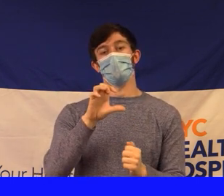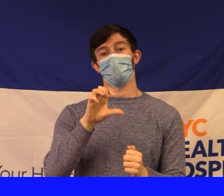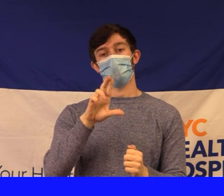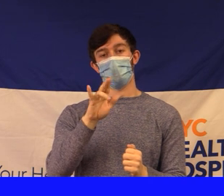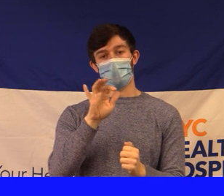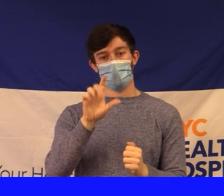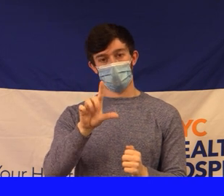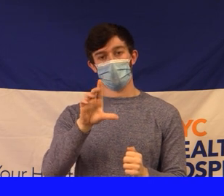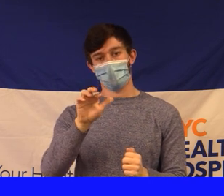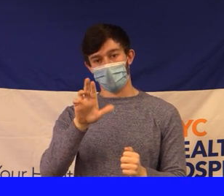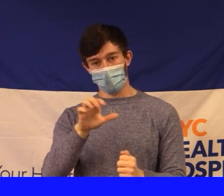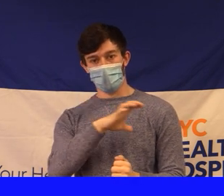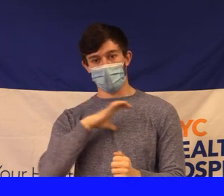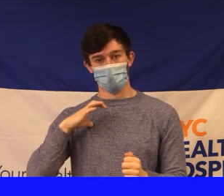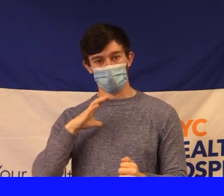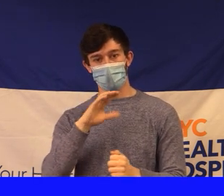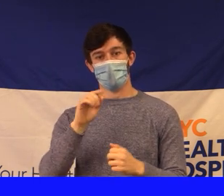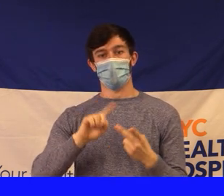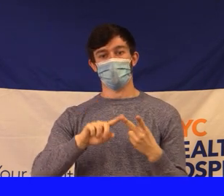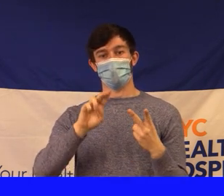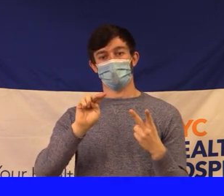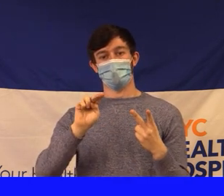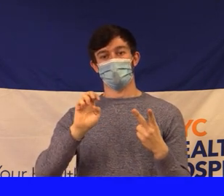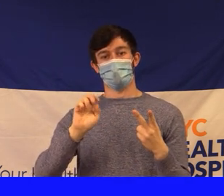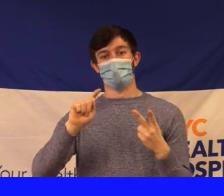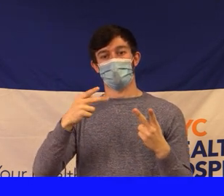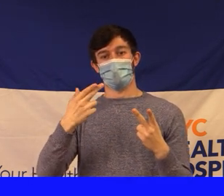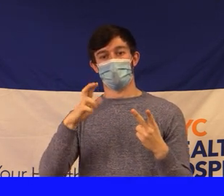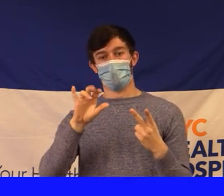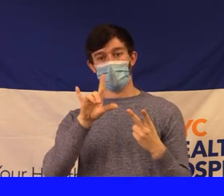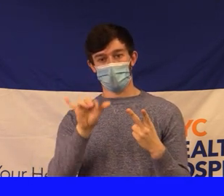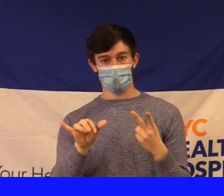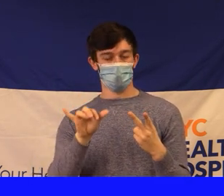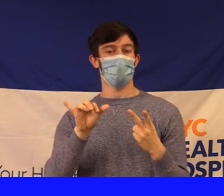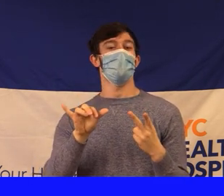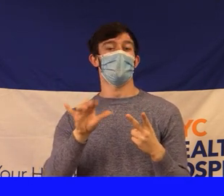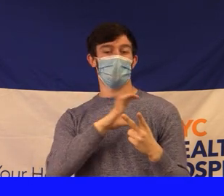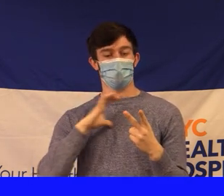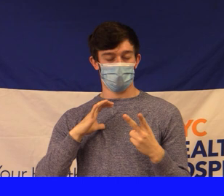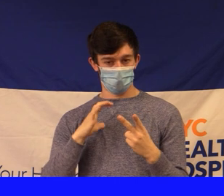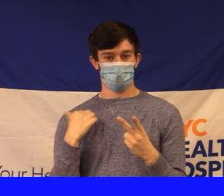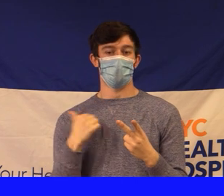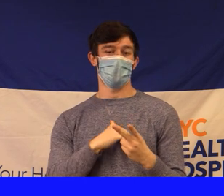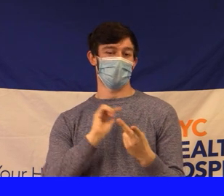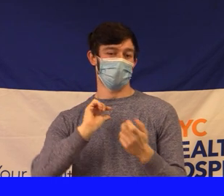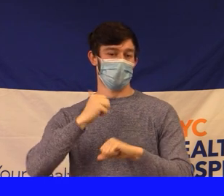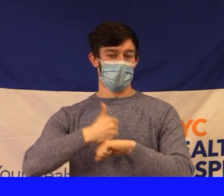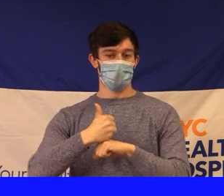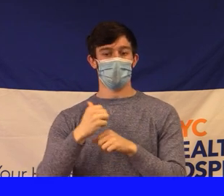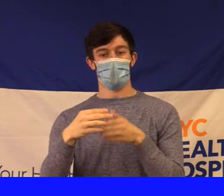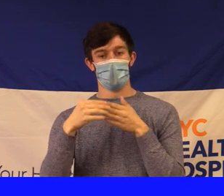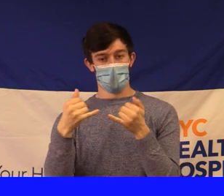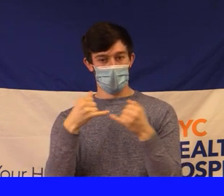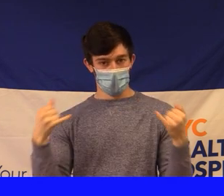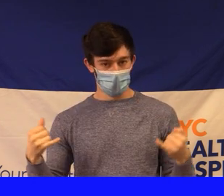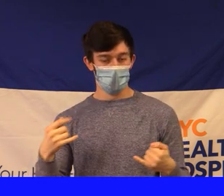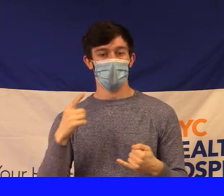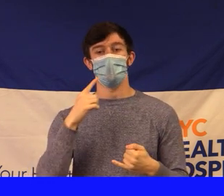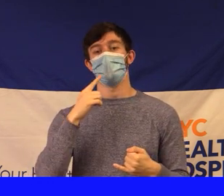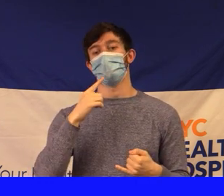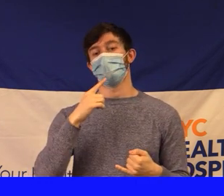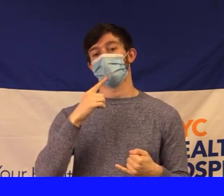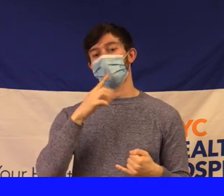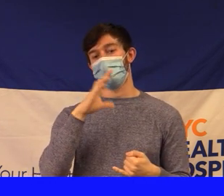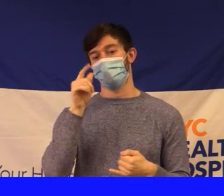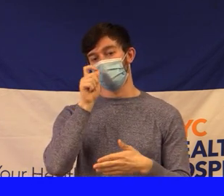Council, as Dr. Allen just mentioned. We recently developed a pronation therapy guideline, a nasal swab competencies